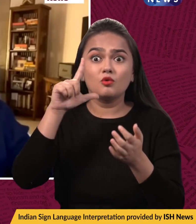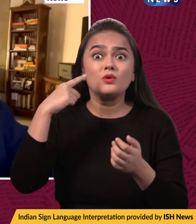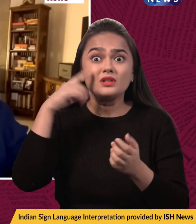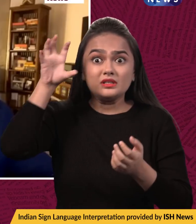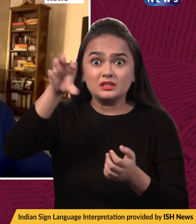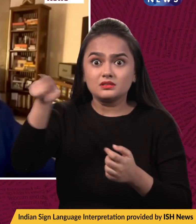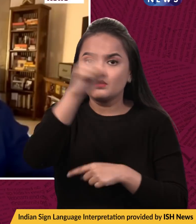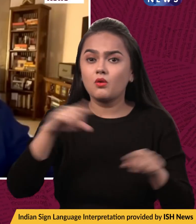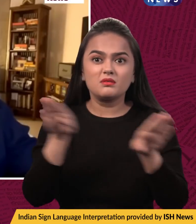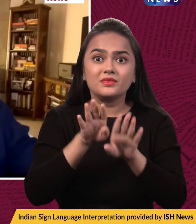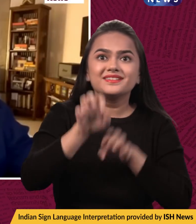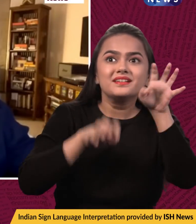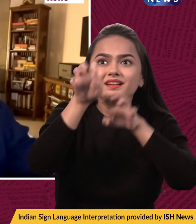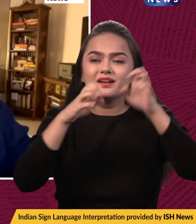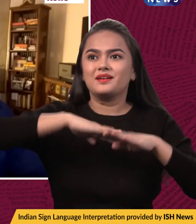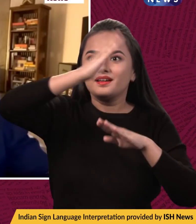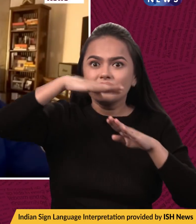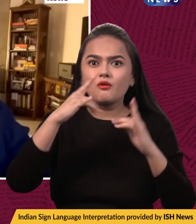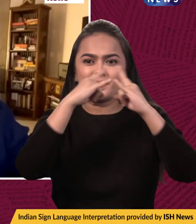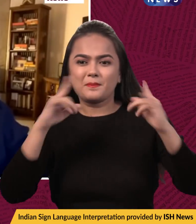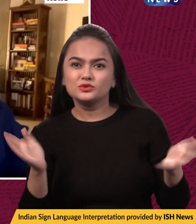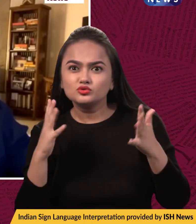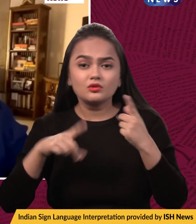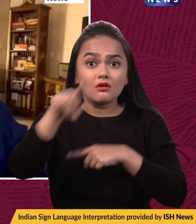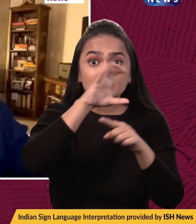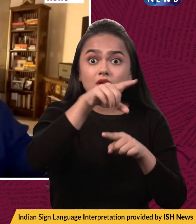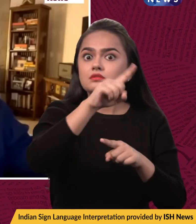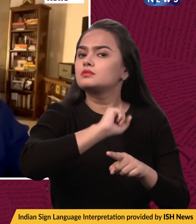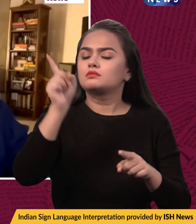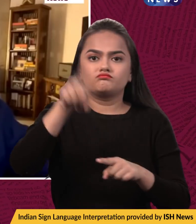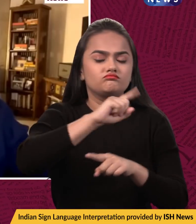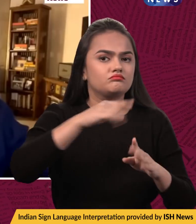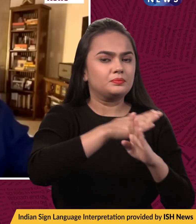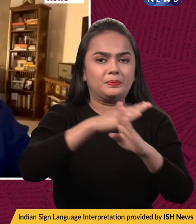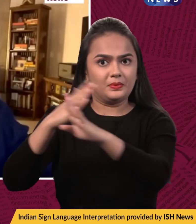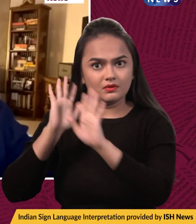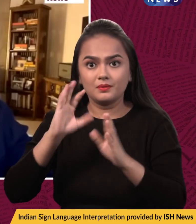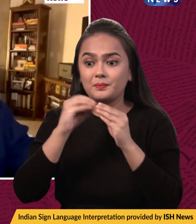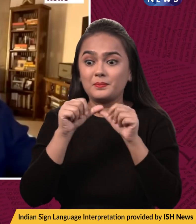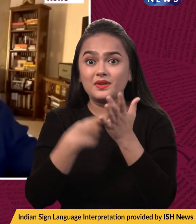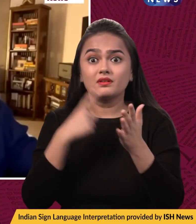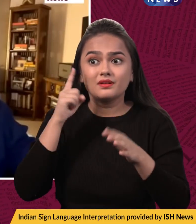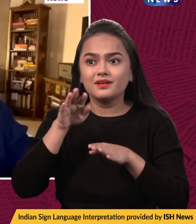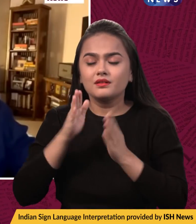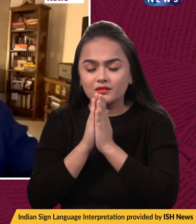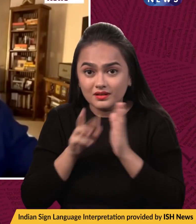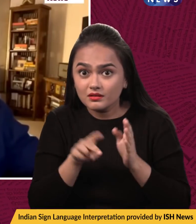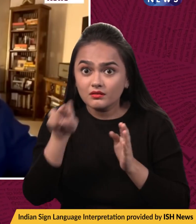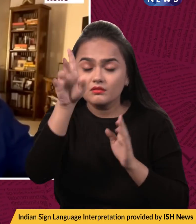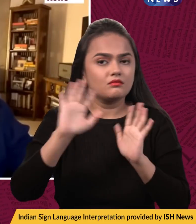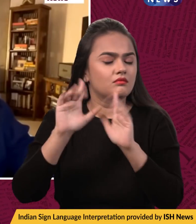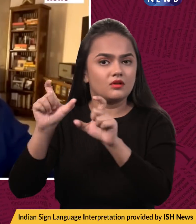has banned all trekking, mountaineering and camping activities in the district. The Badrinath Yatra has been halted as a precautionary